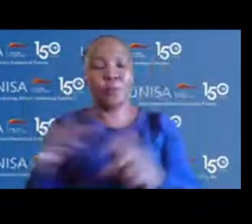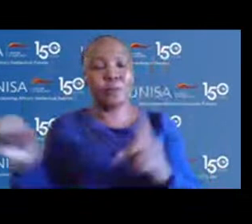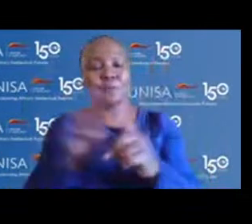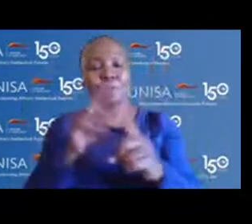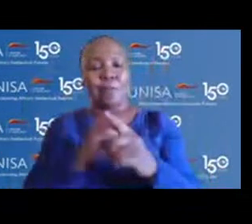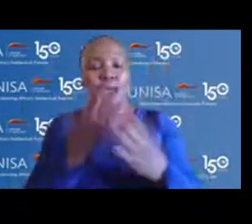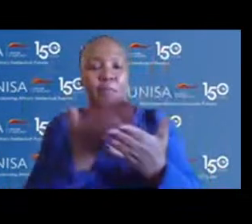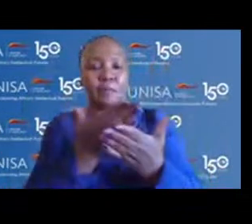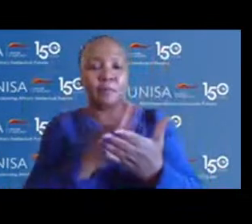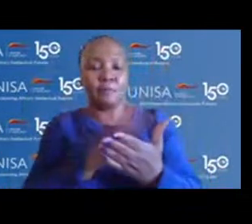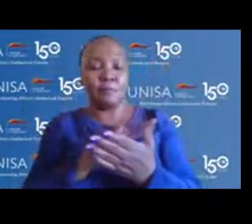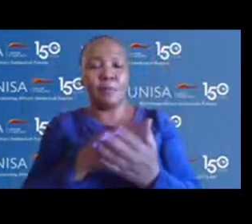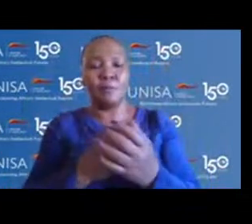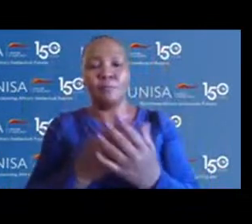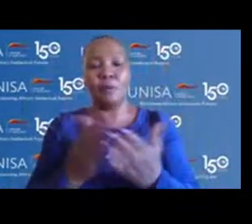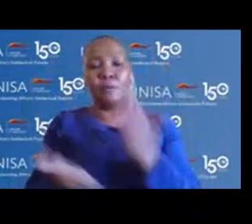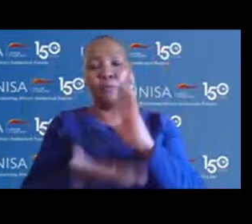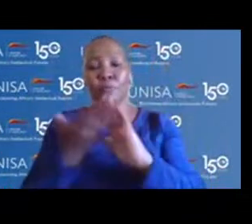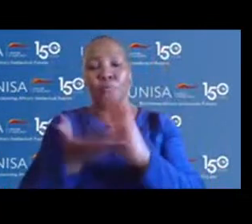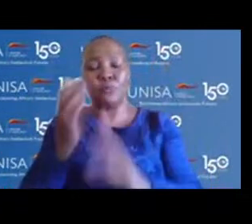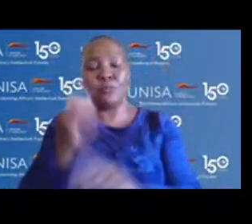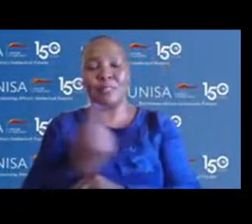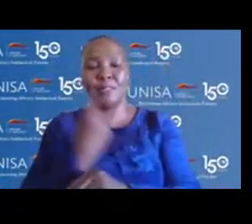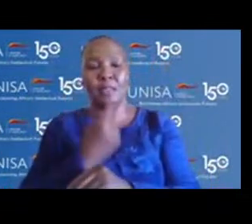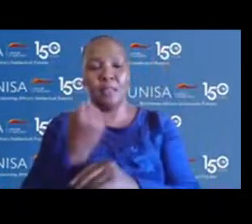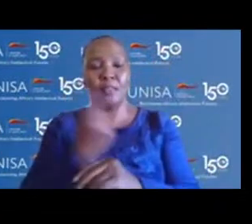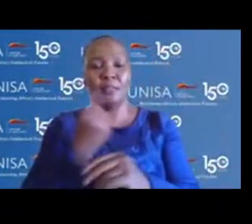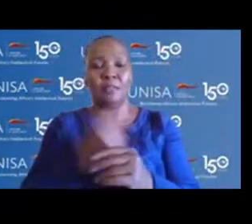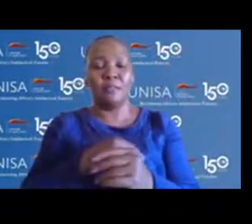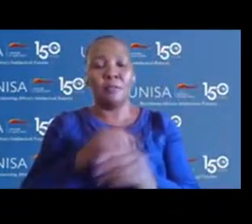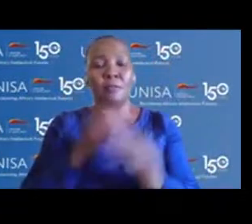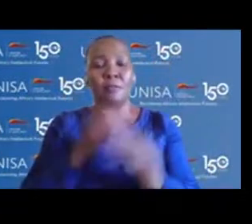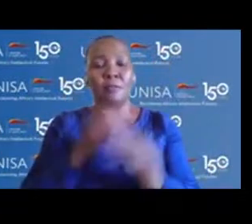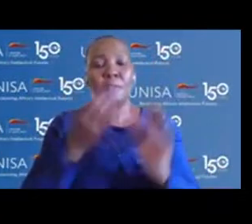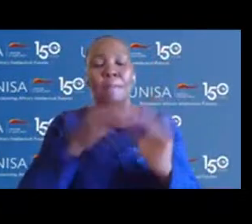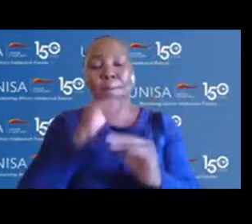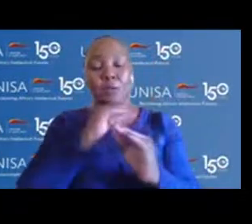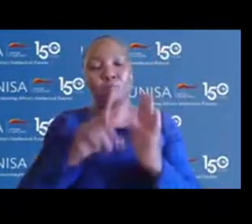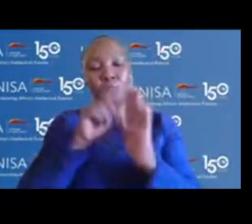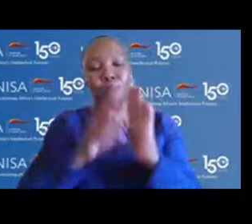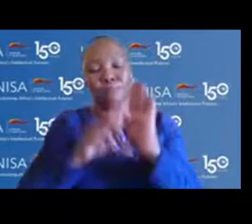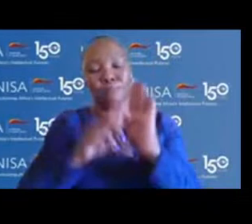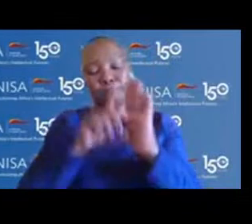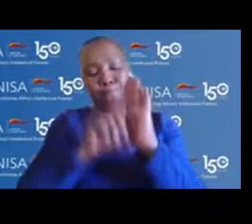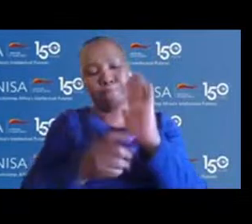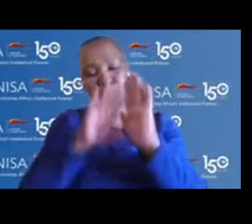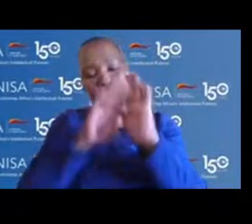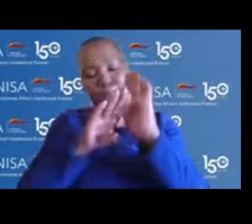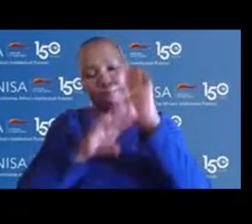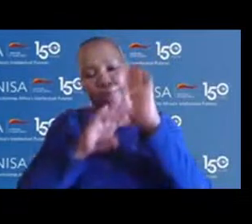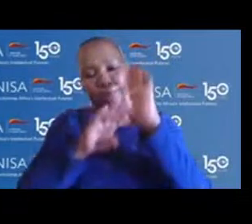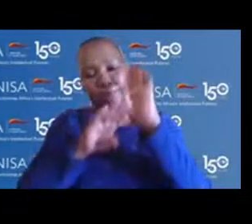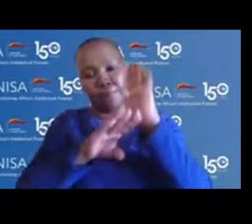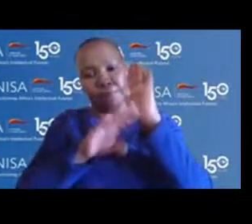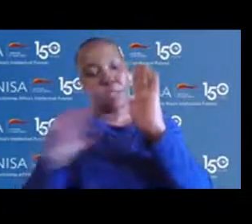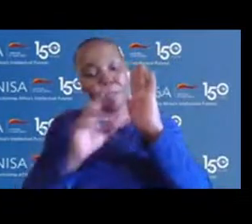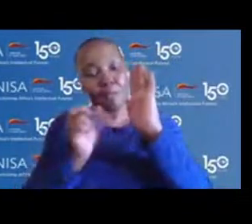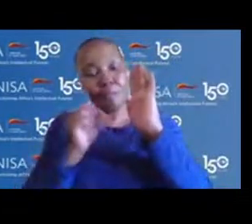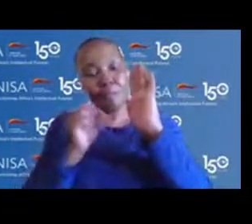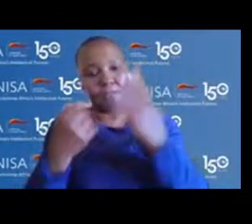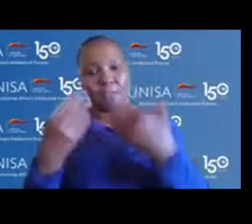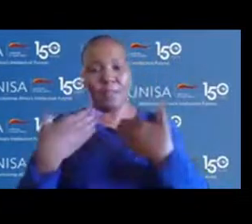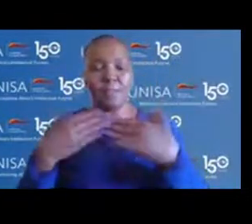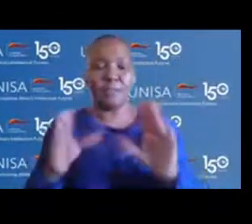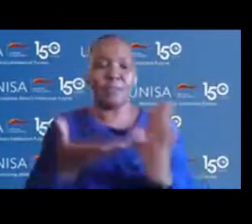reloads itself, but it comes to the top. So you're going to have to just scroll down again and keep going. And then you'll see it's actually opened like